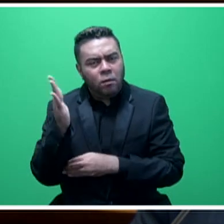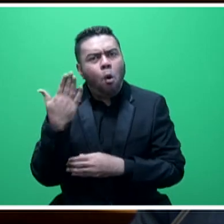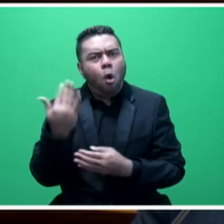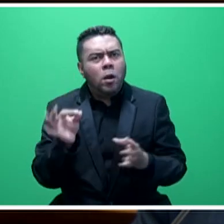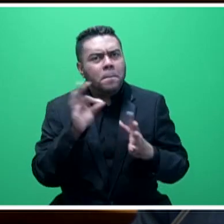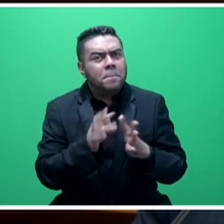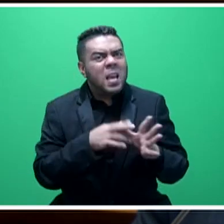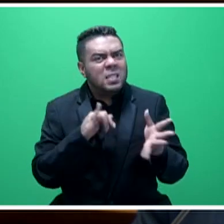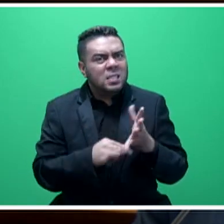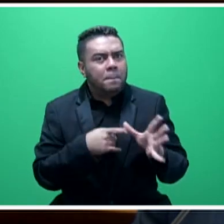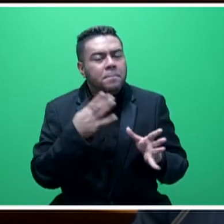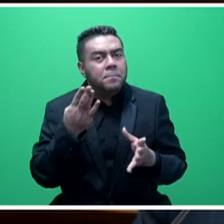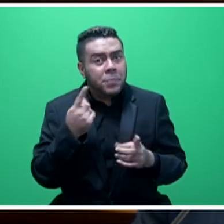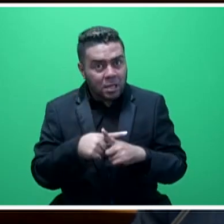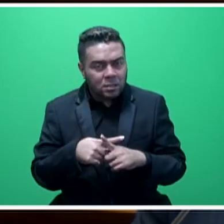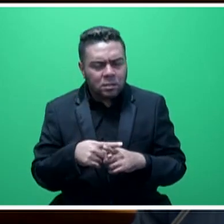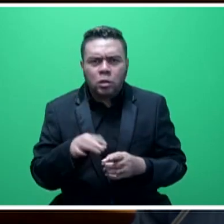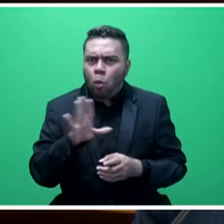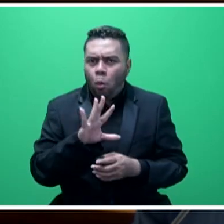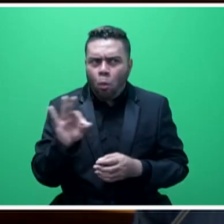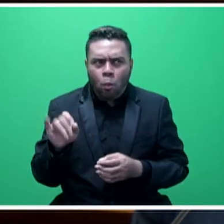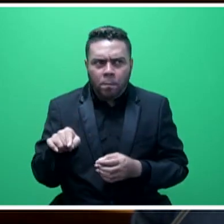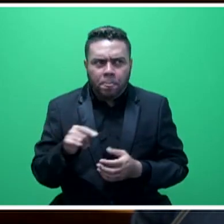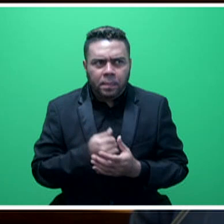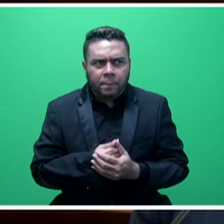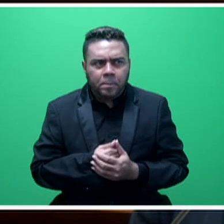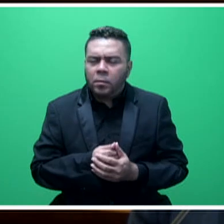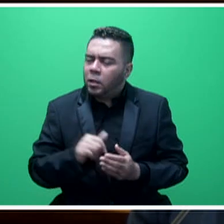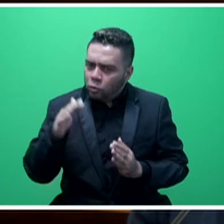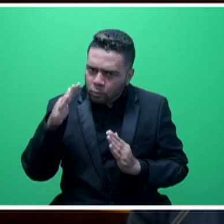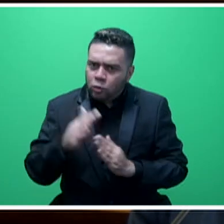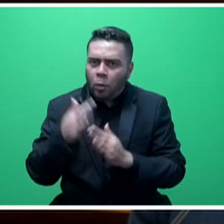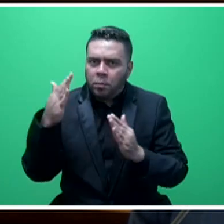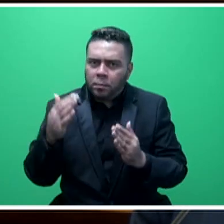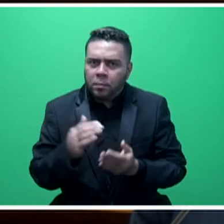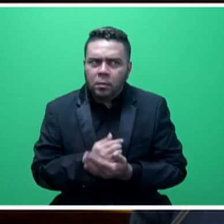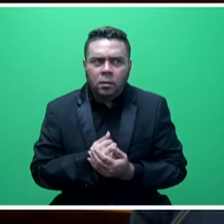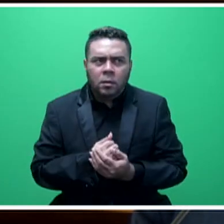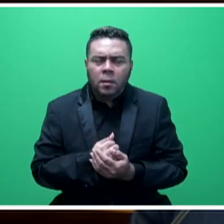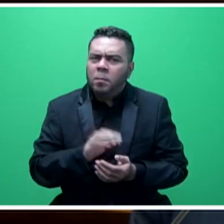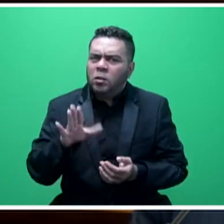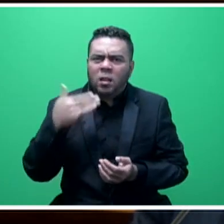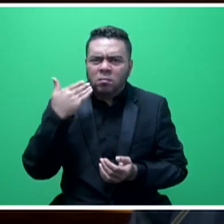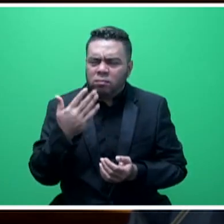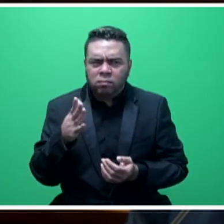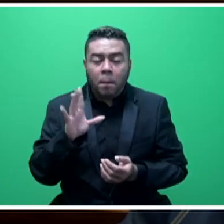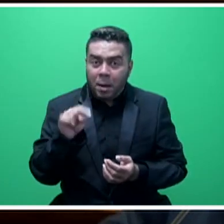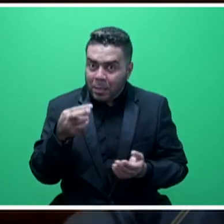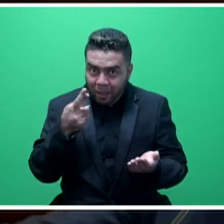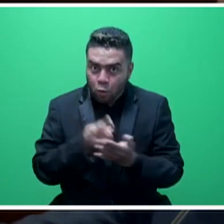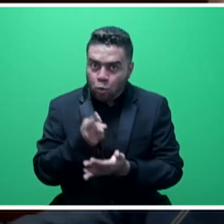that these rather uneducated and embarrassing remarks stop, Mr. Speaker, sir. Let me tell you the real